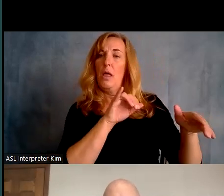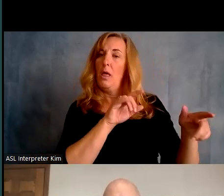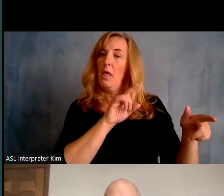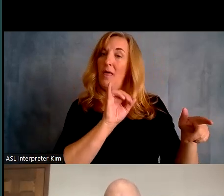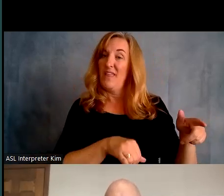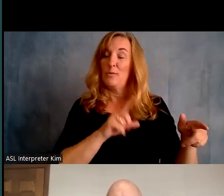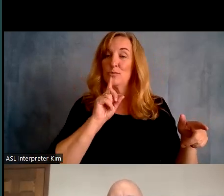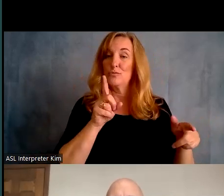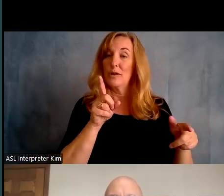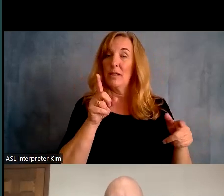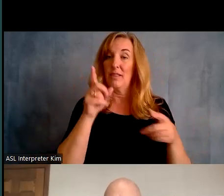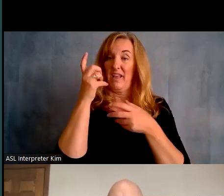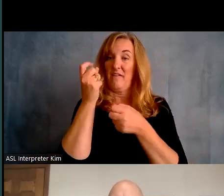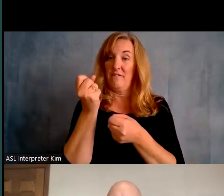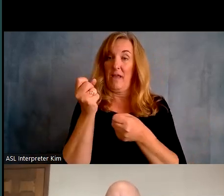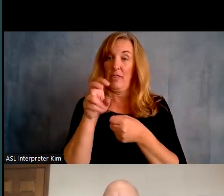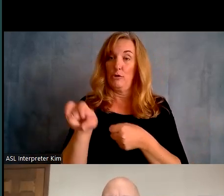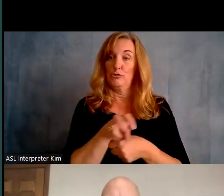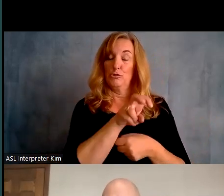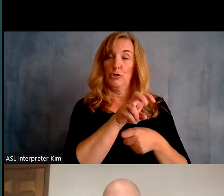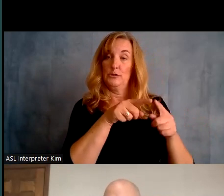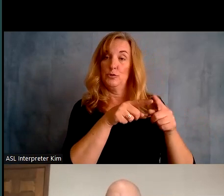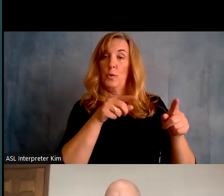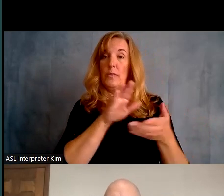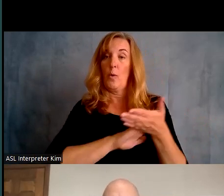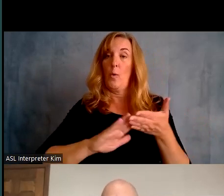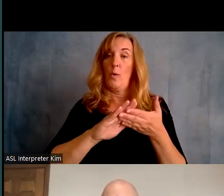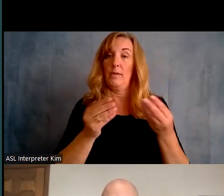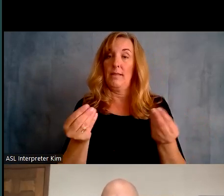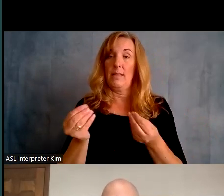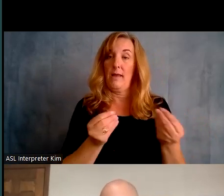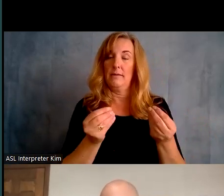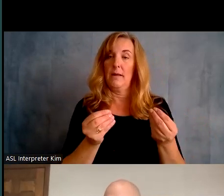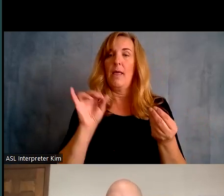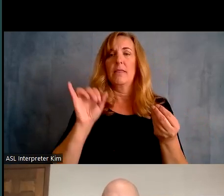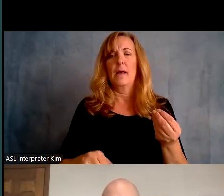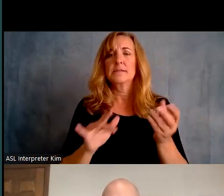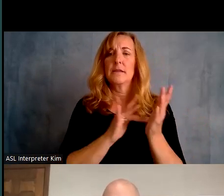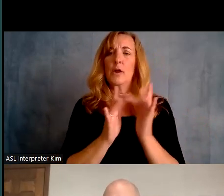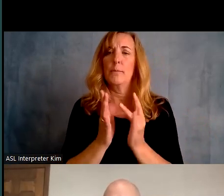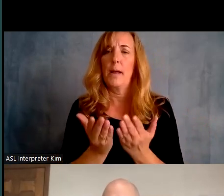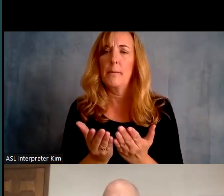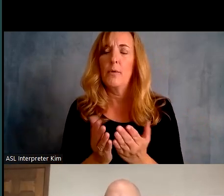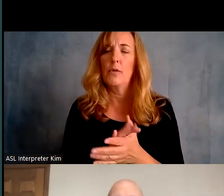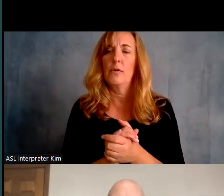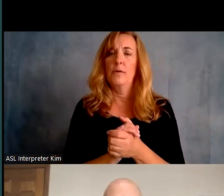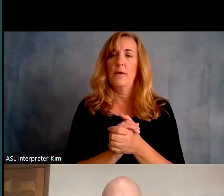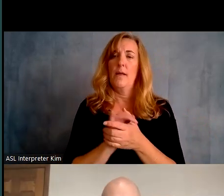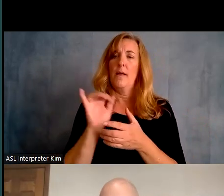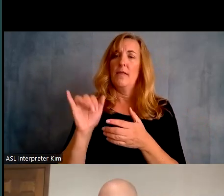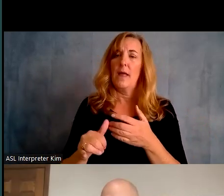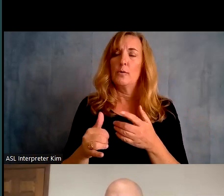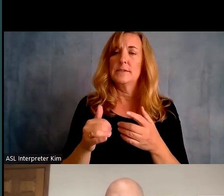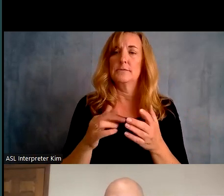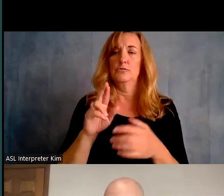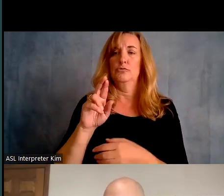journey to the Holy Land, which was their Bible, which was sacramental, which was a relic, because